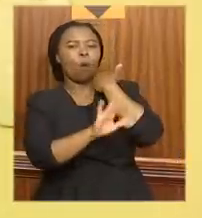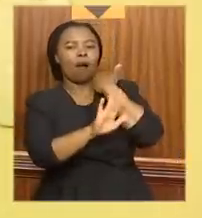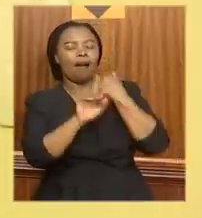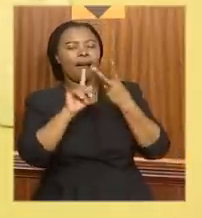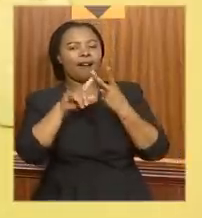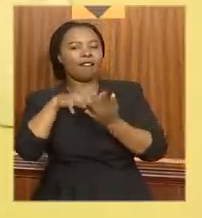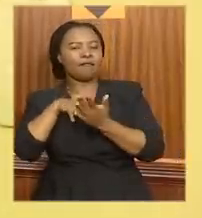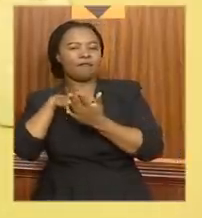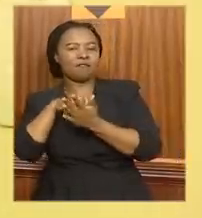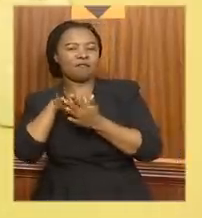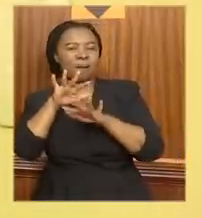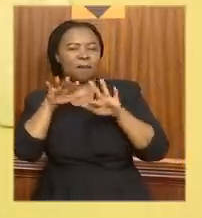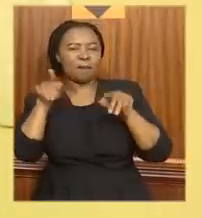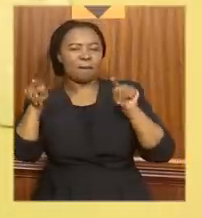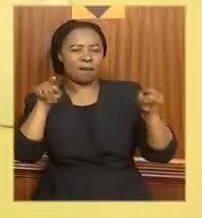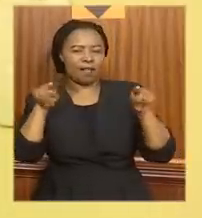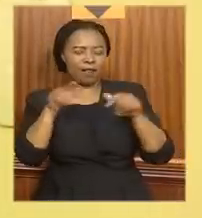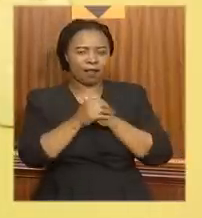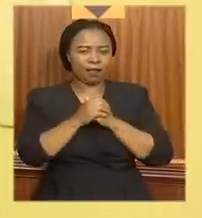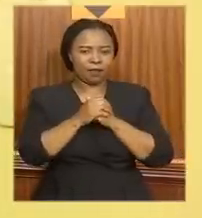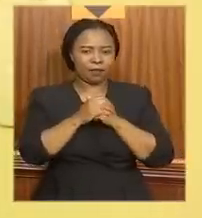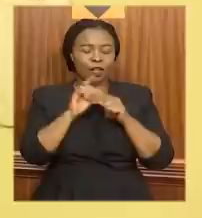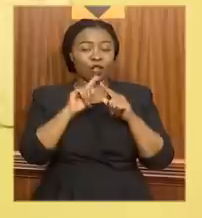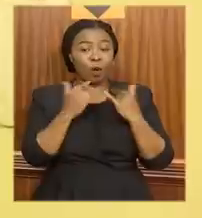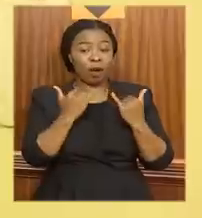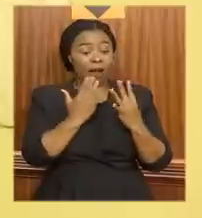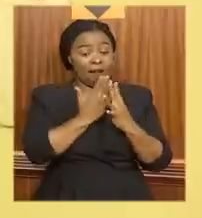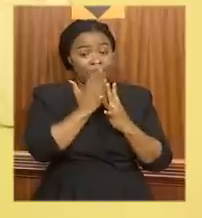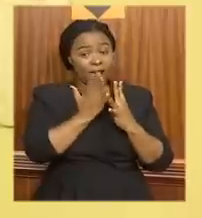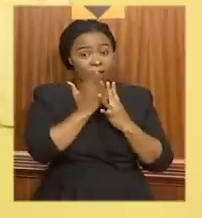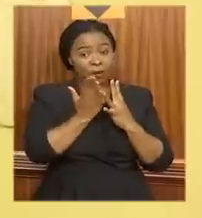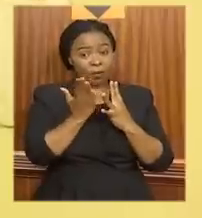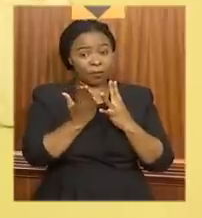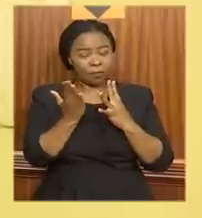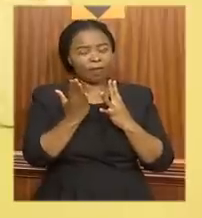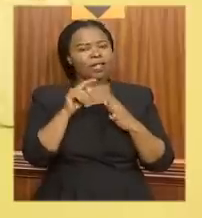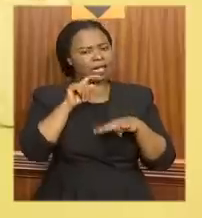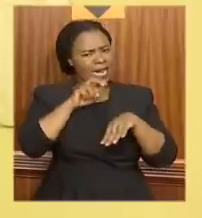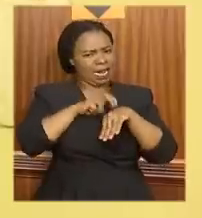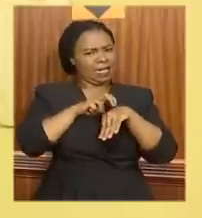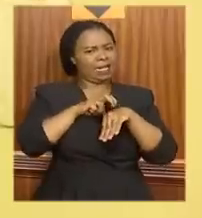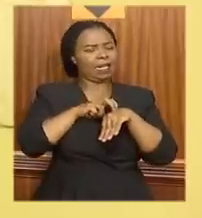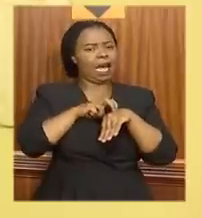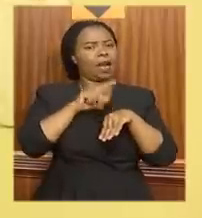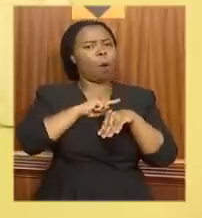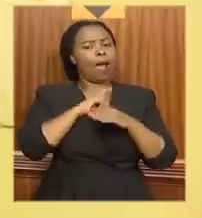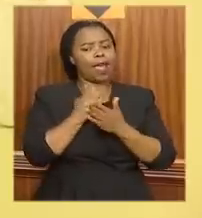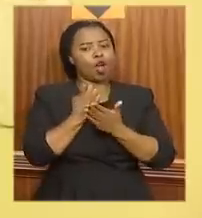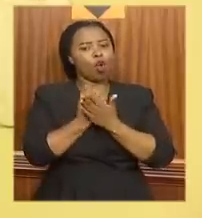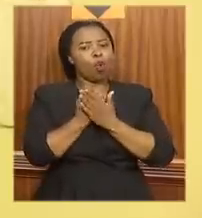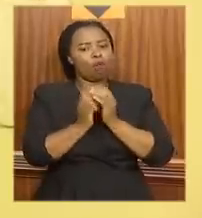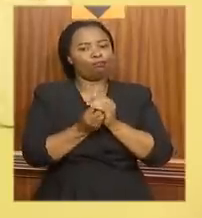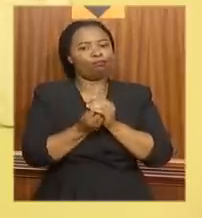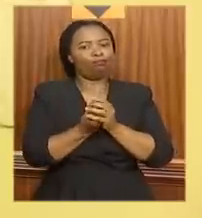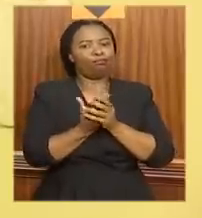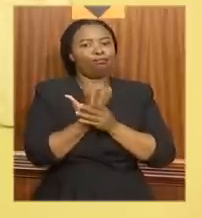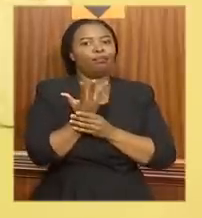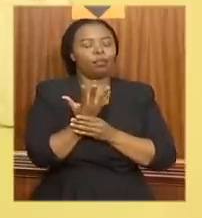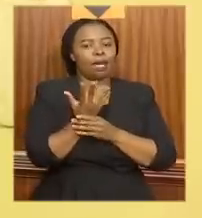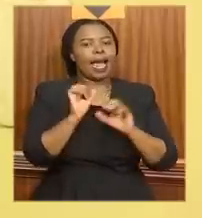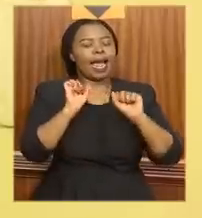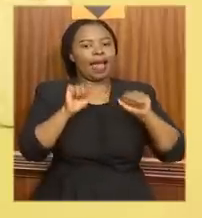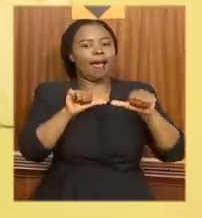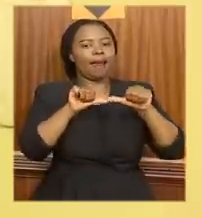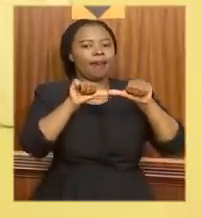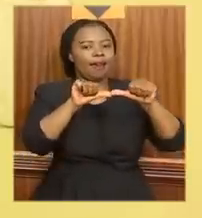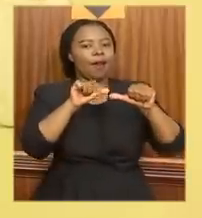these measures are necessary to ensure that we revive economic growth so that we are able to